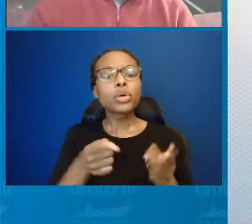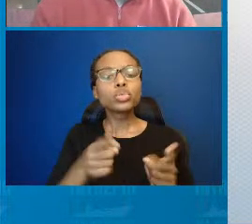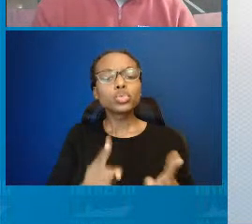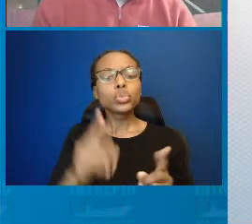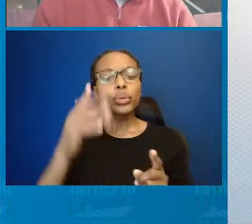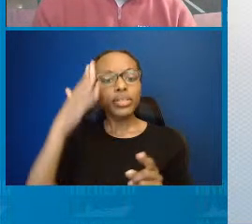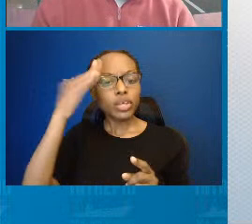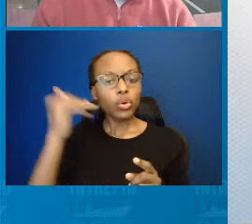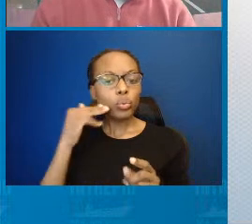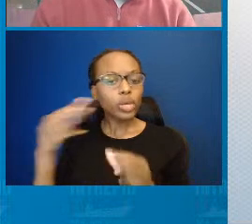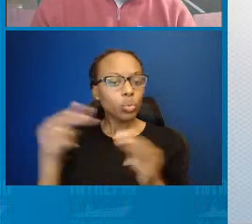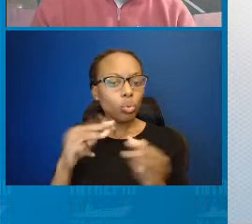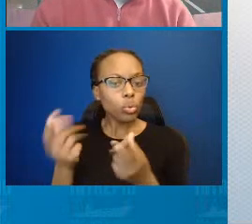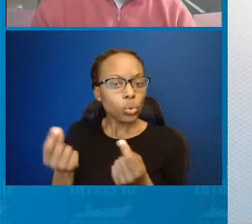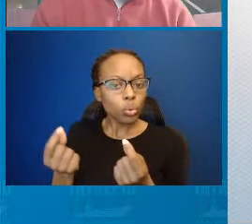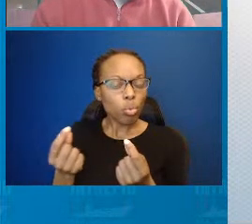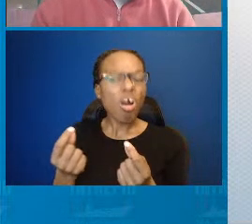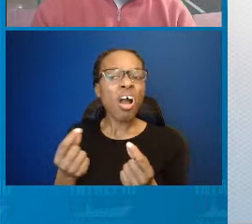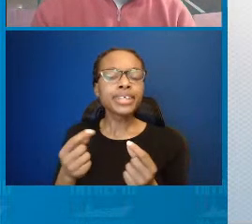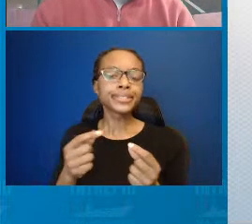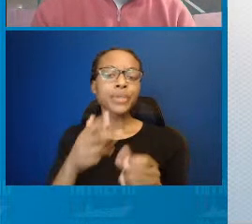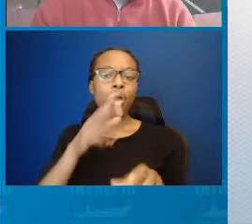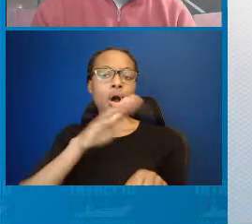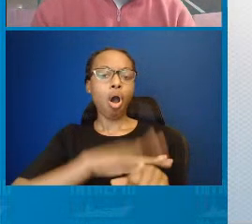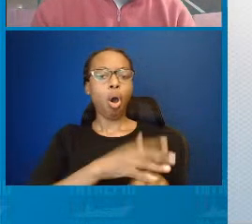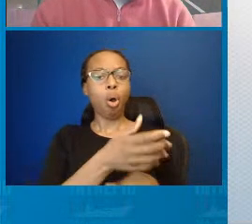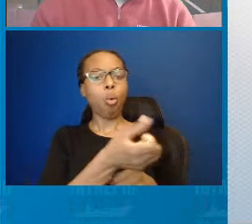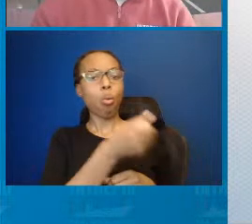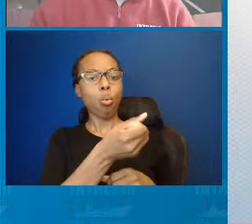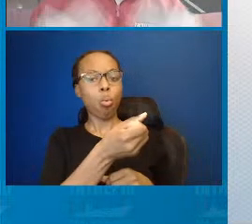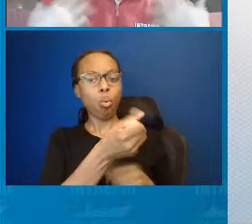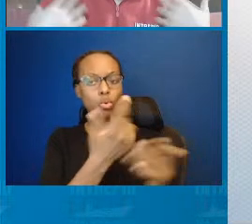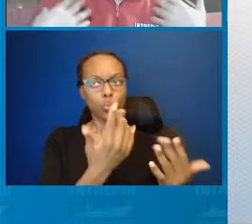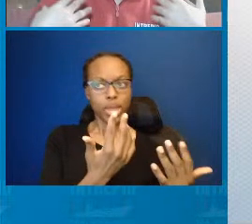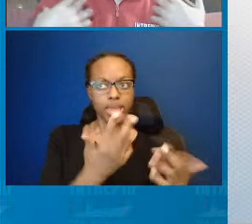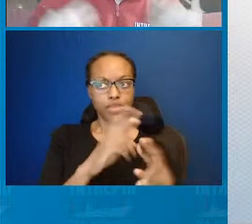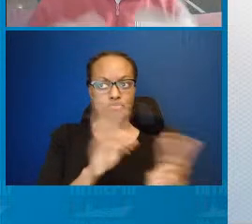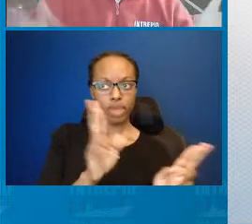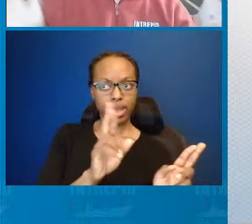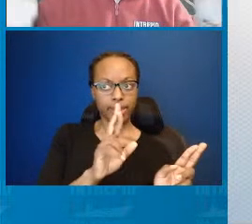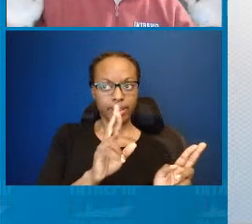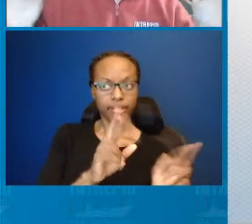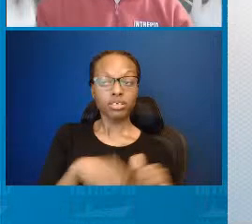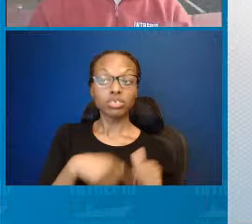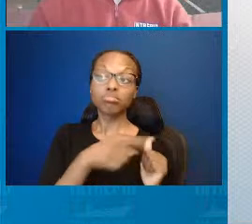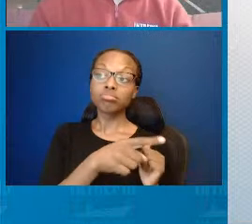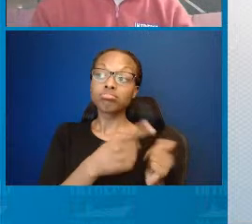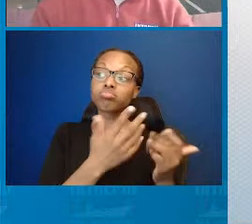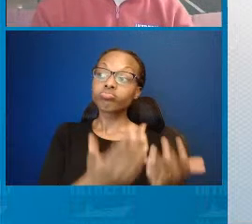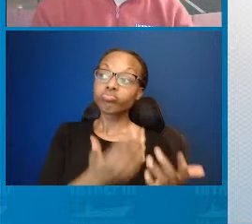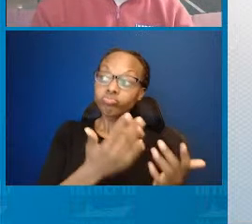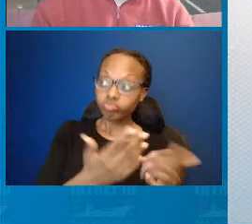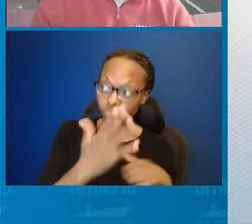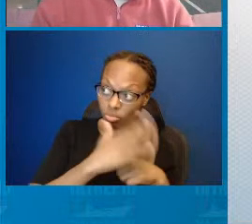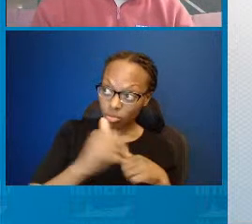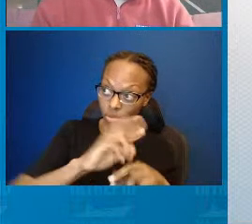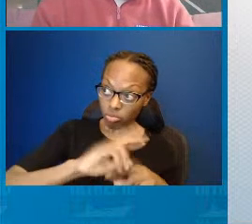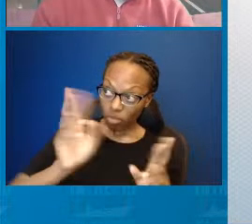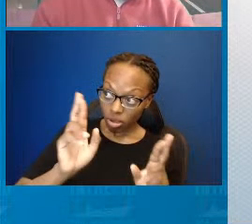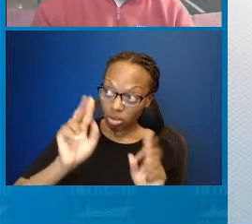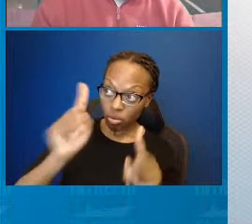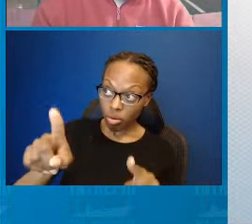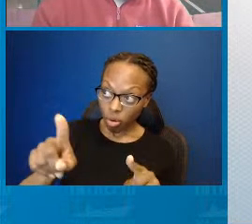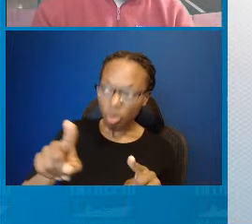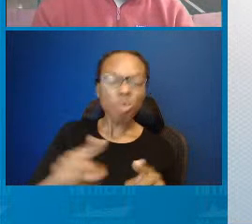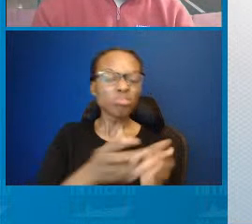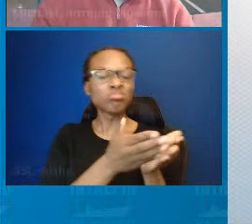It was waiting to be called back into service. So it was just kind of holding out until it was called back into service.